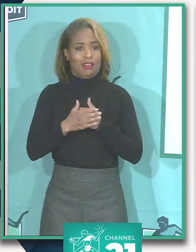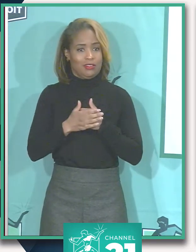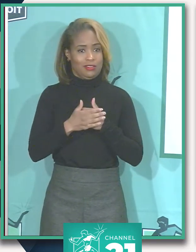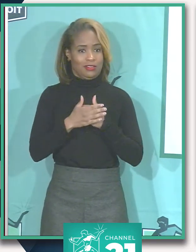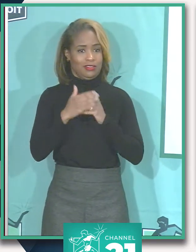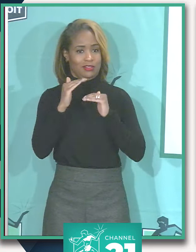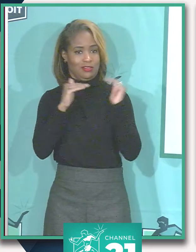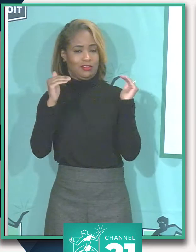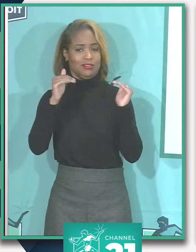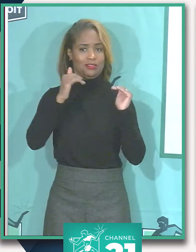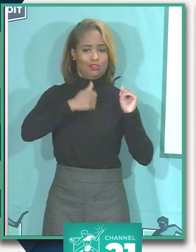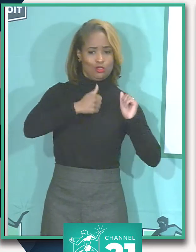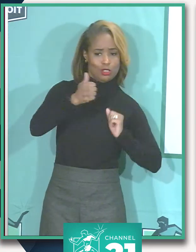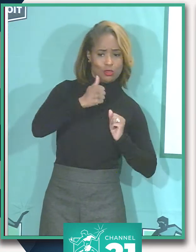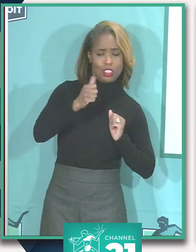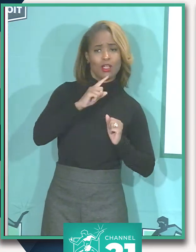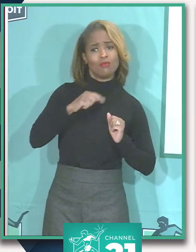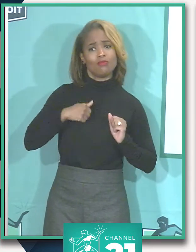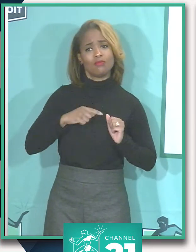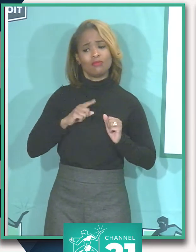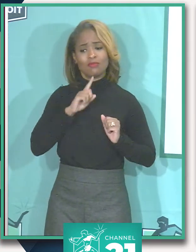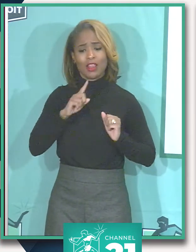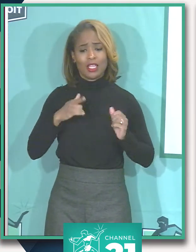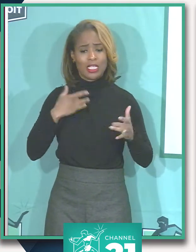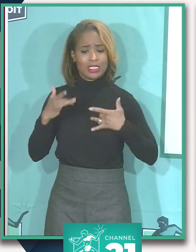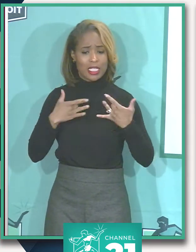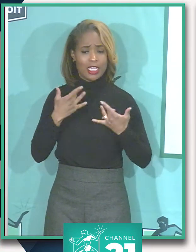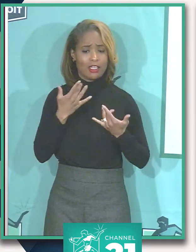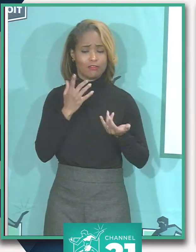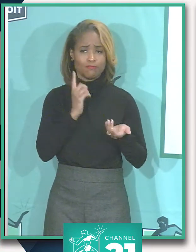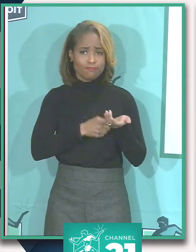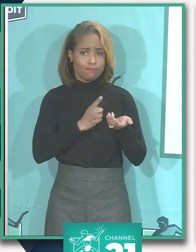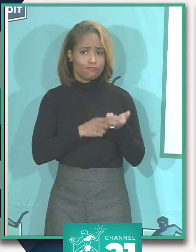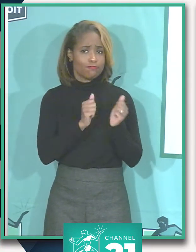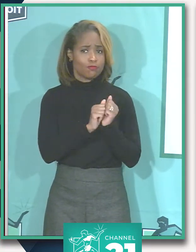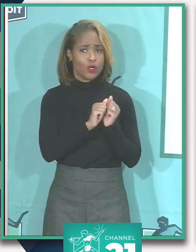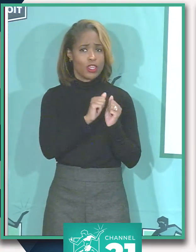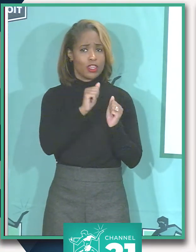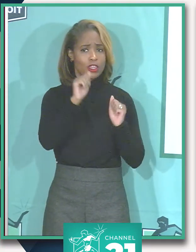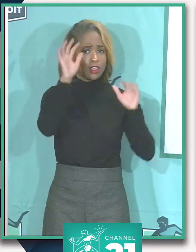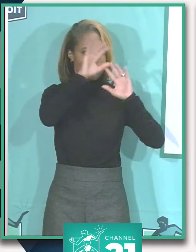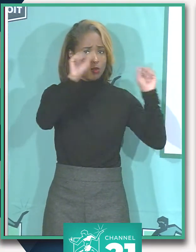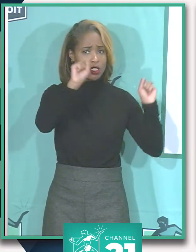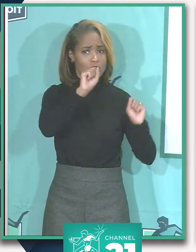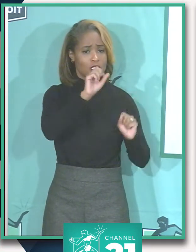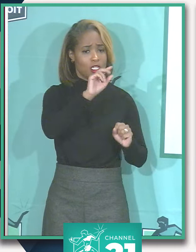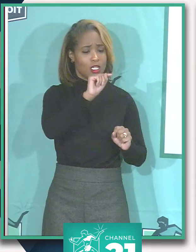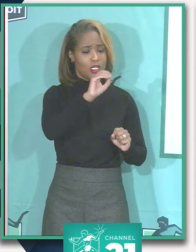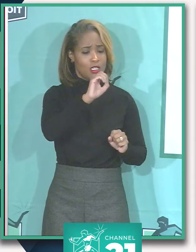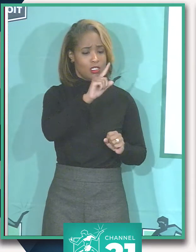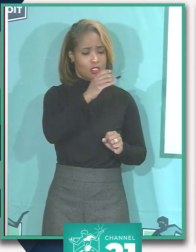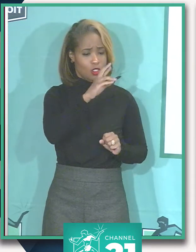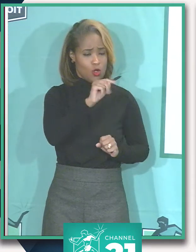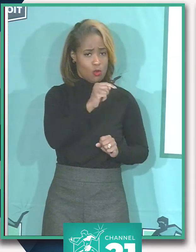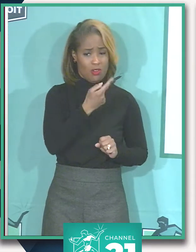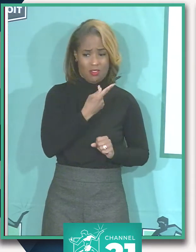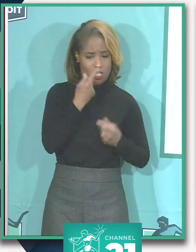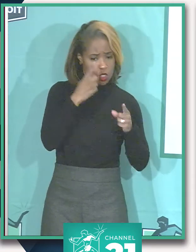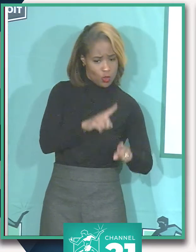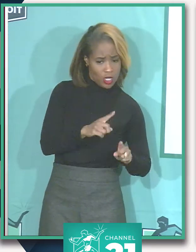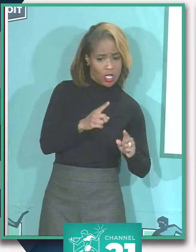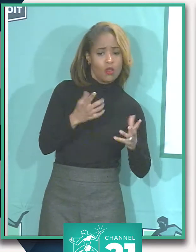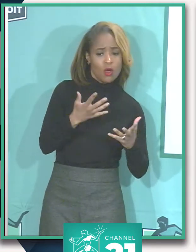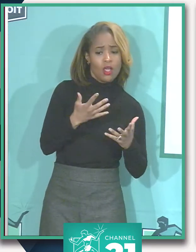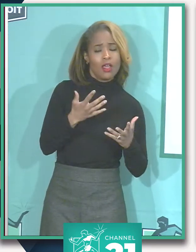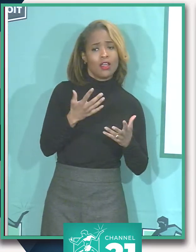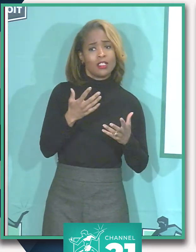long talks with Union President Tolbert, and we both agree that in order to do that, the right thing has to take